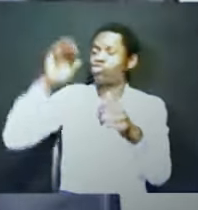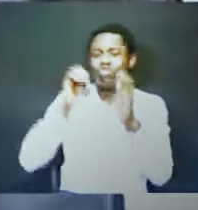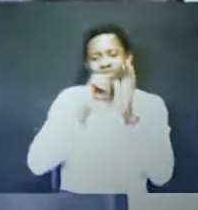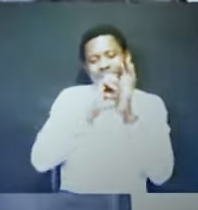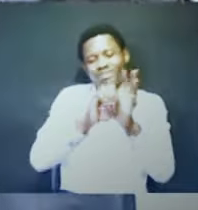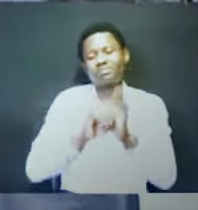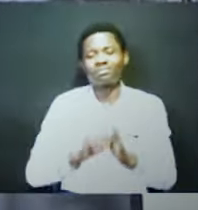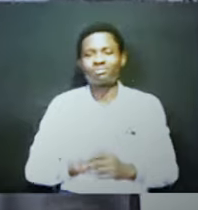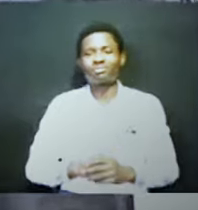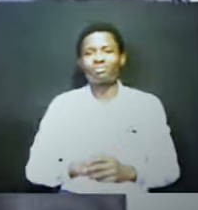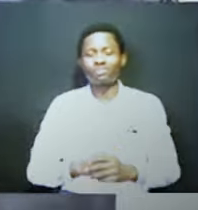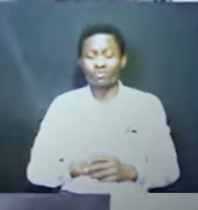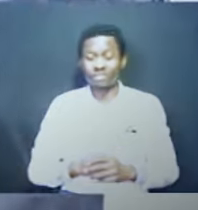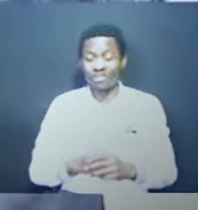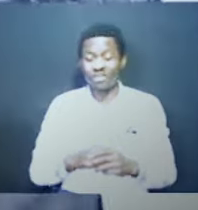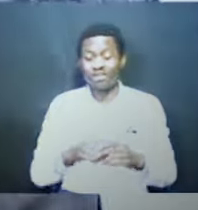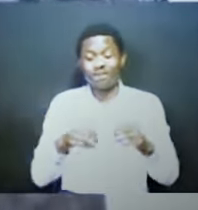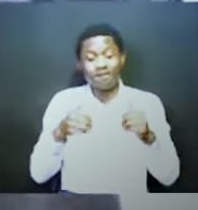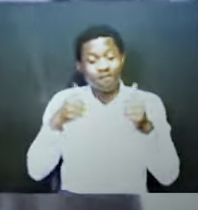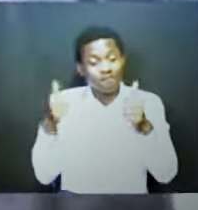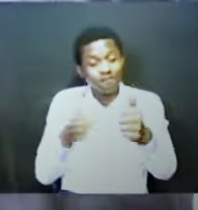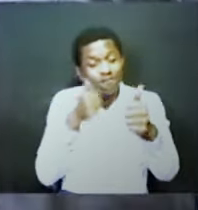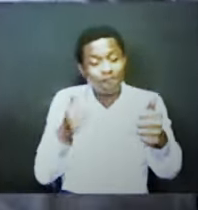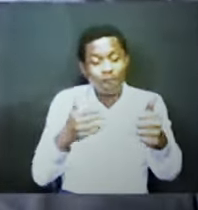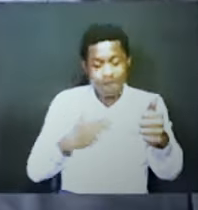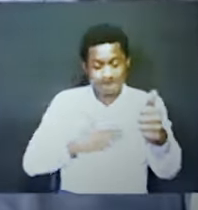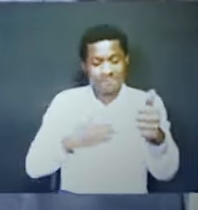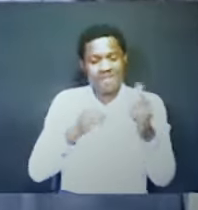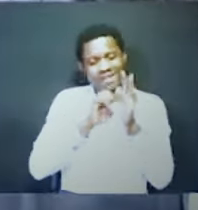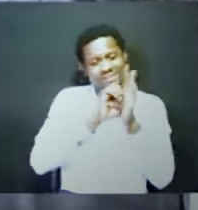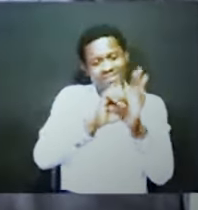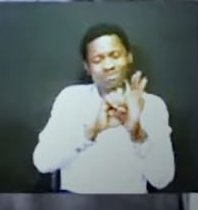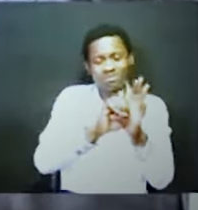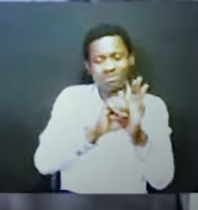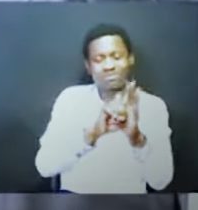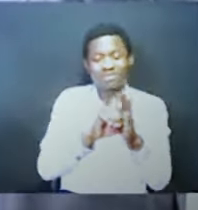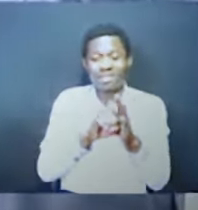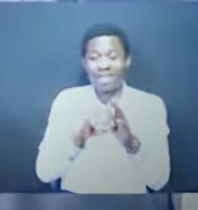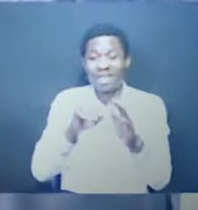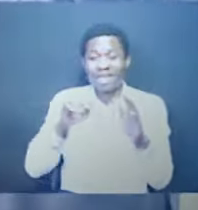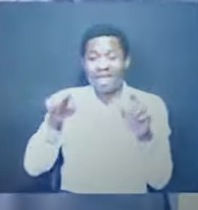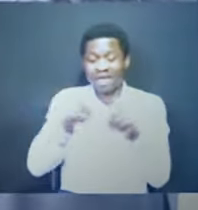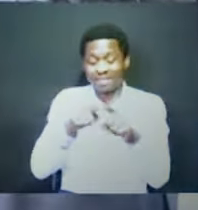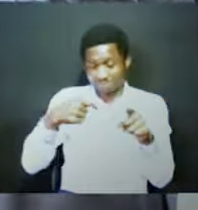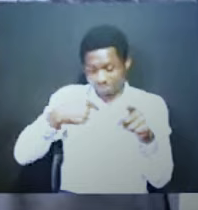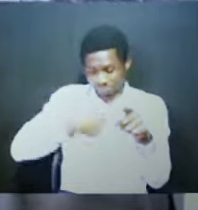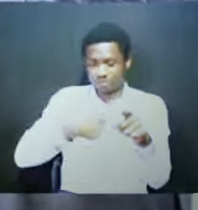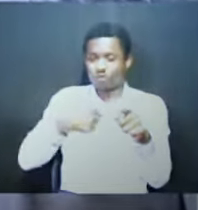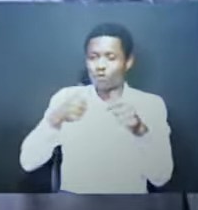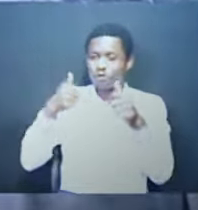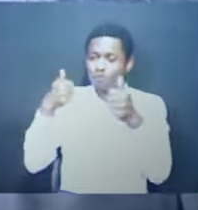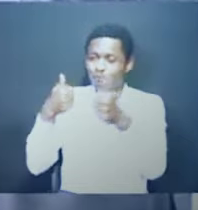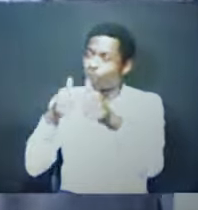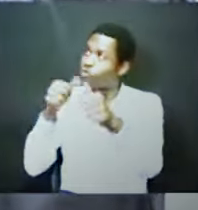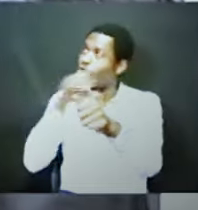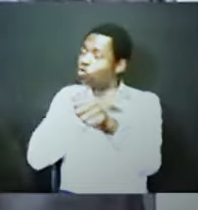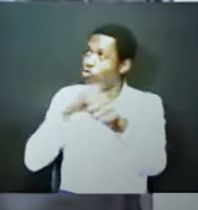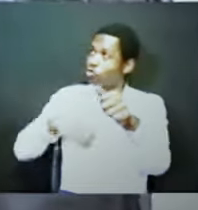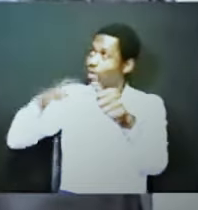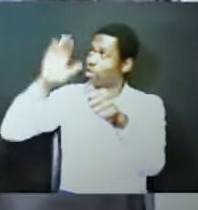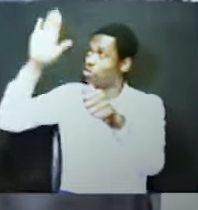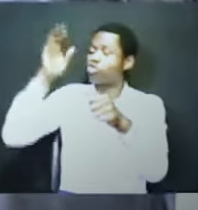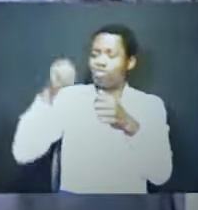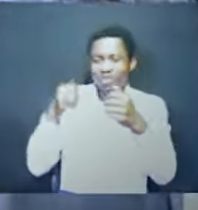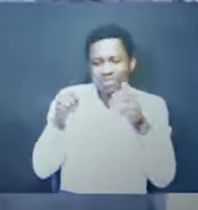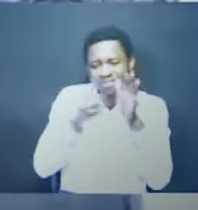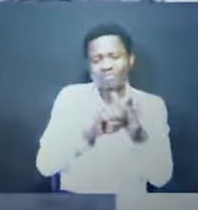Christ. Follow my example as I follow the example of Christ. So why